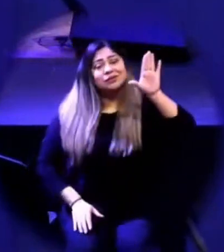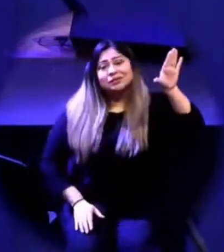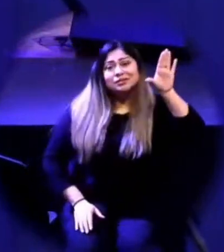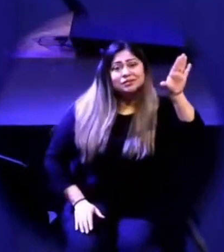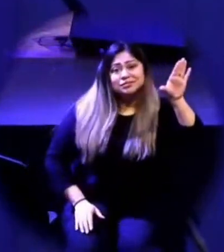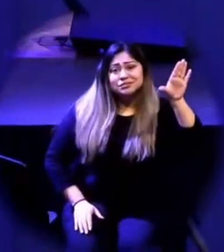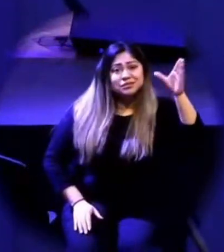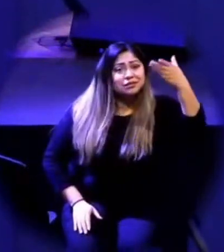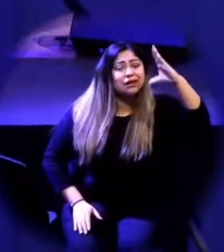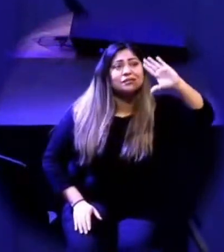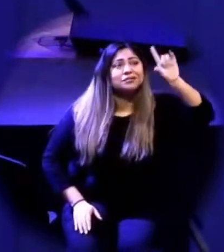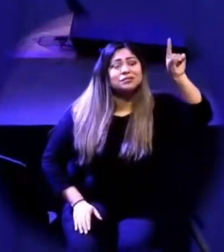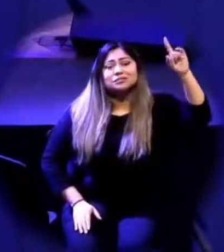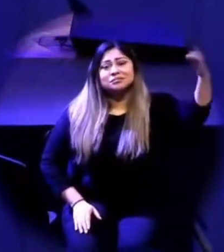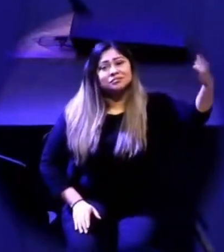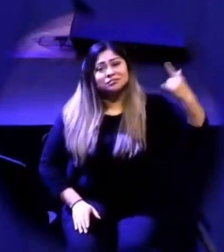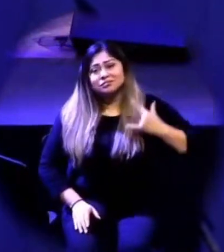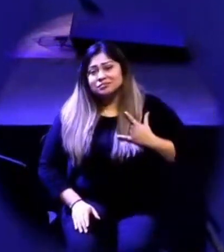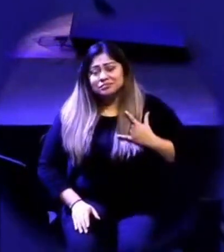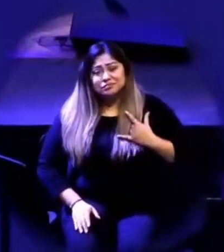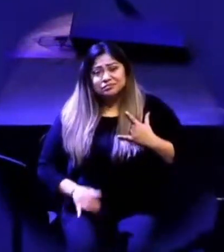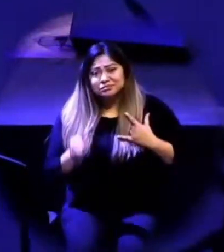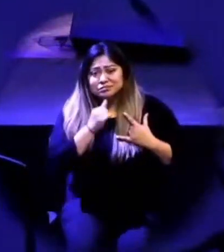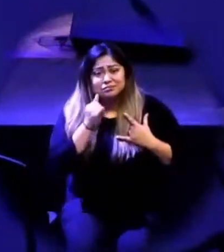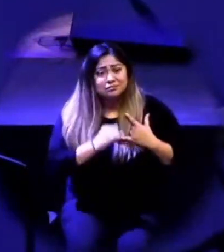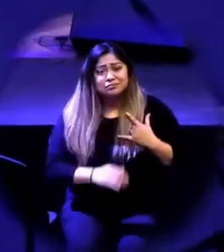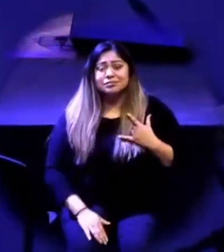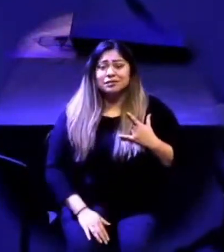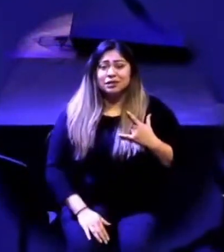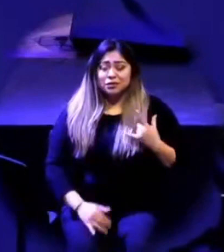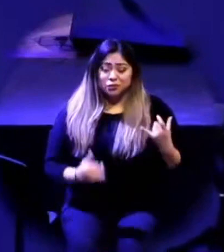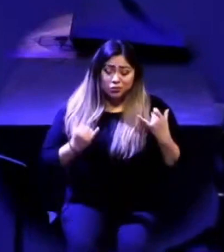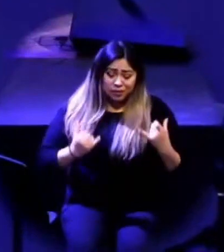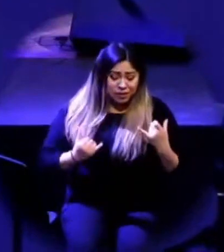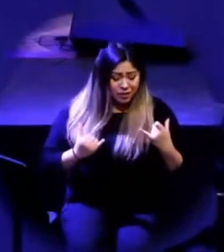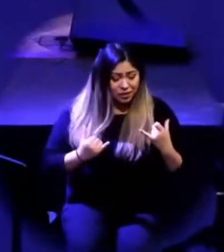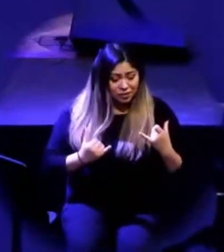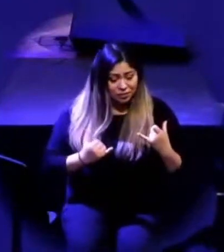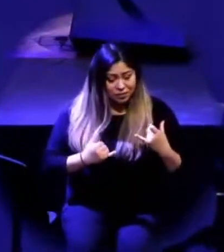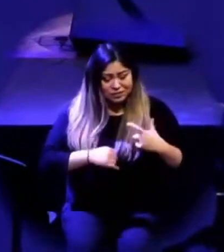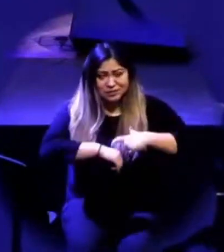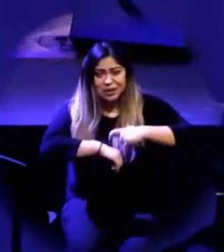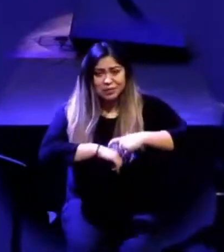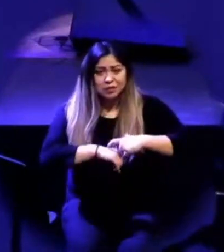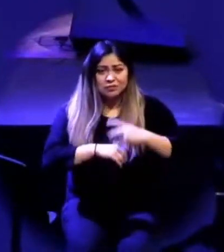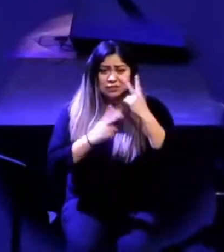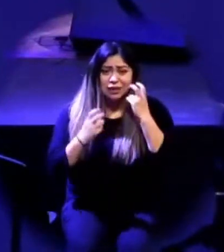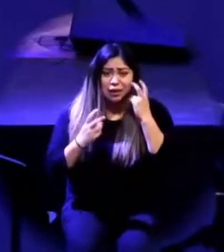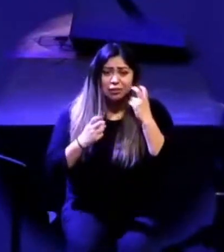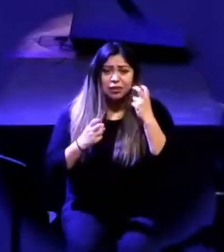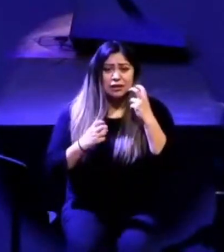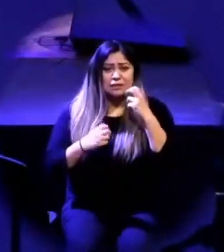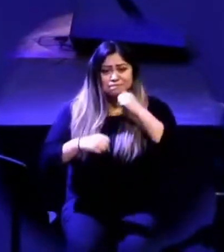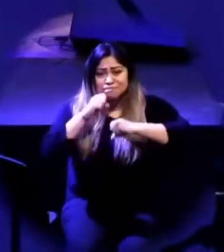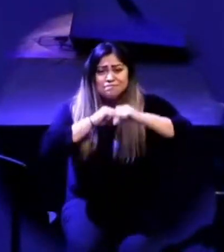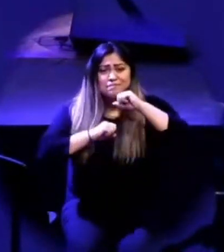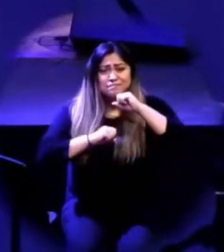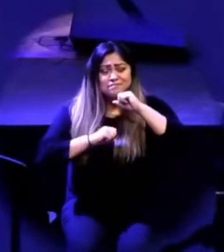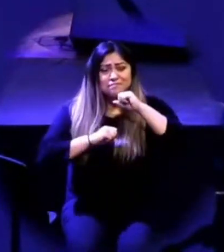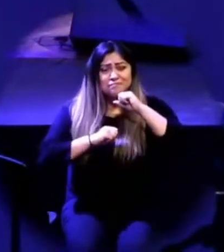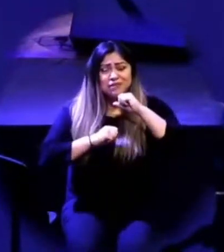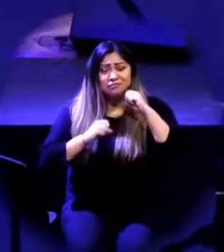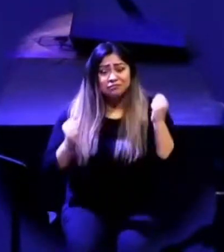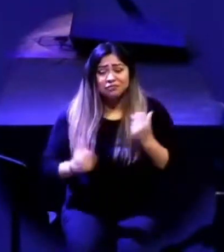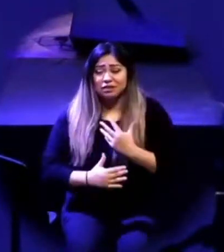is loving. And in a season where I have experienced doubt and anger and frustration, and they have sometimes gotten